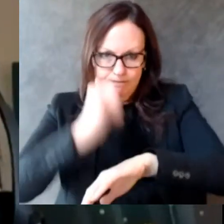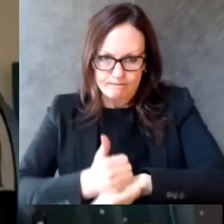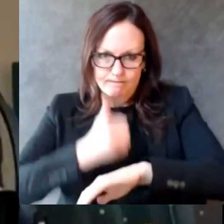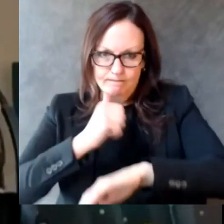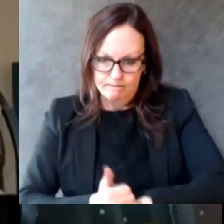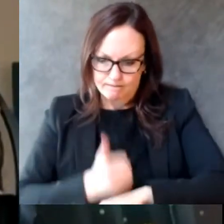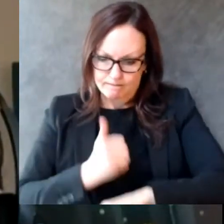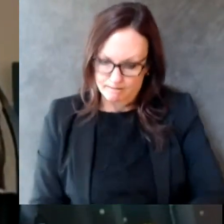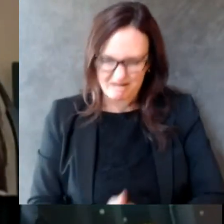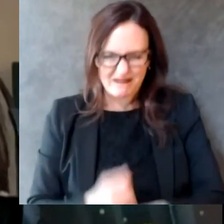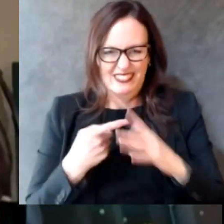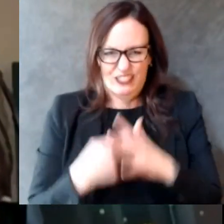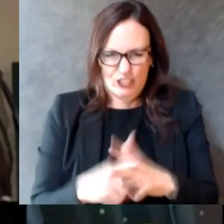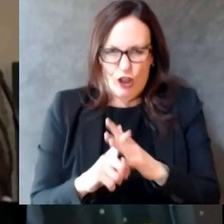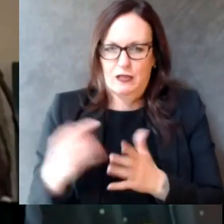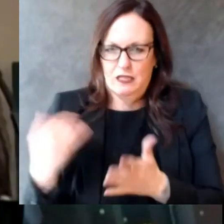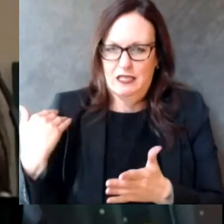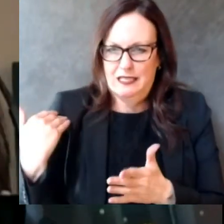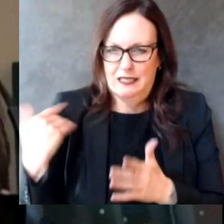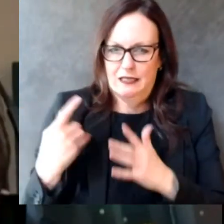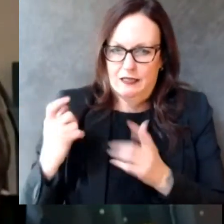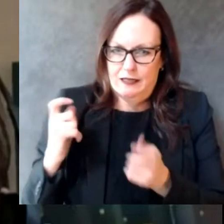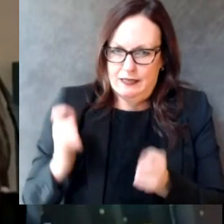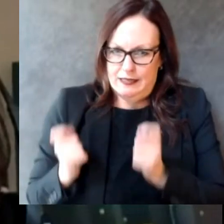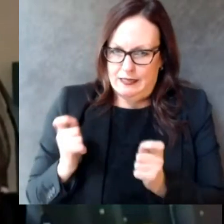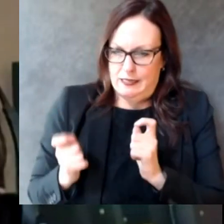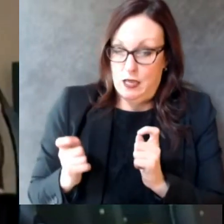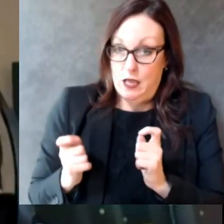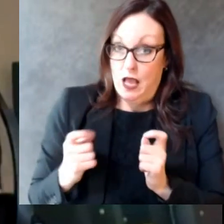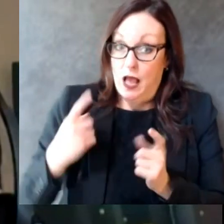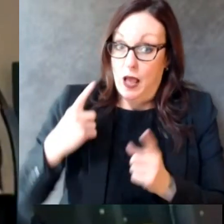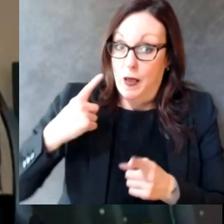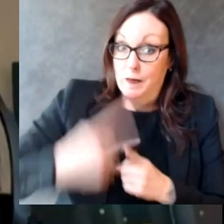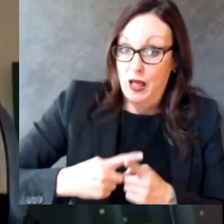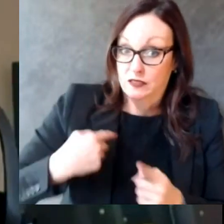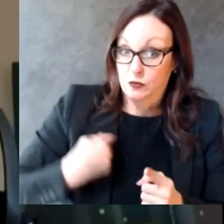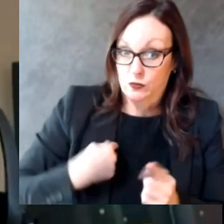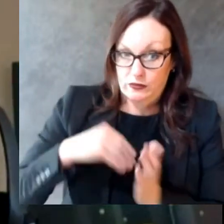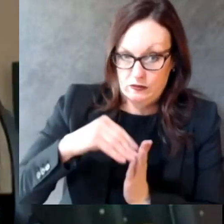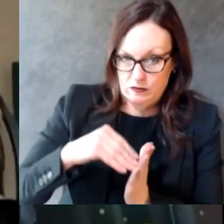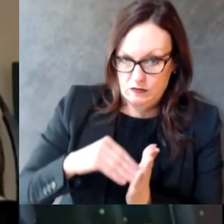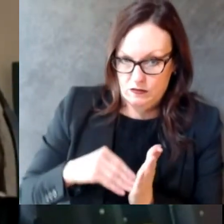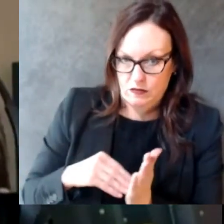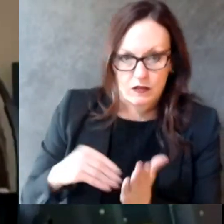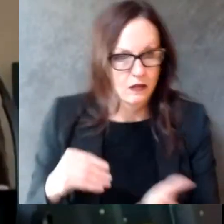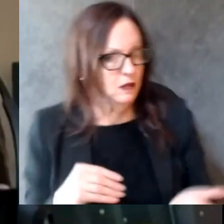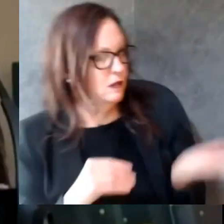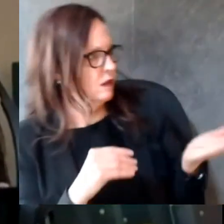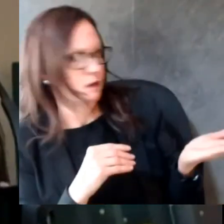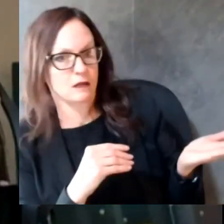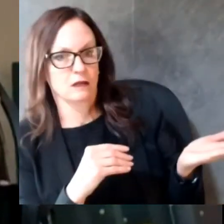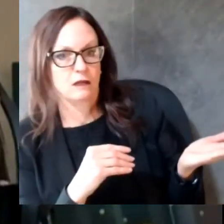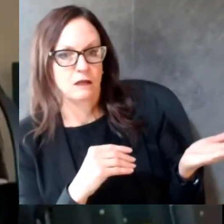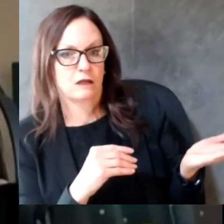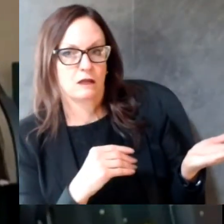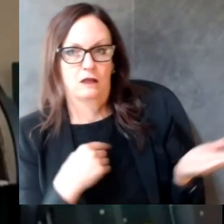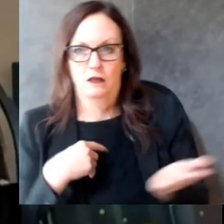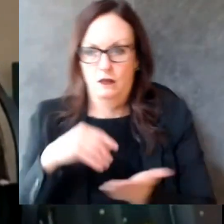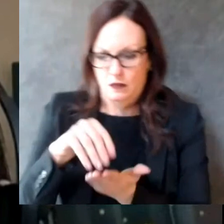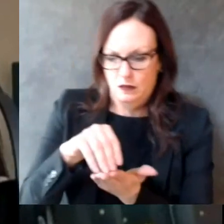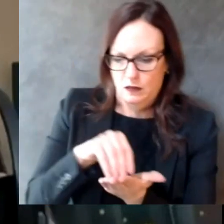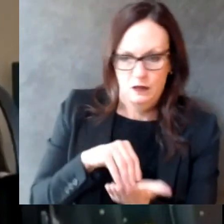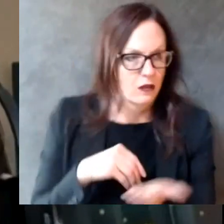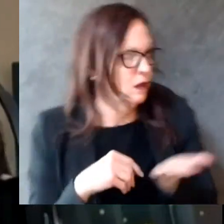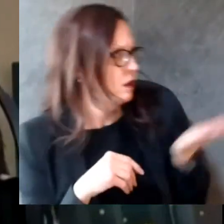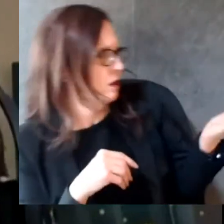think it's a very rational approach, and in a way that if there are states that are